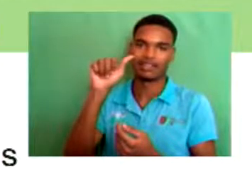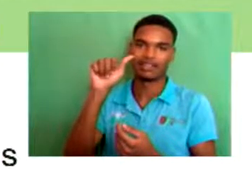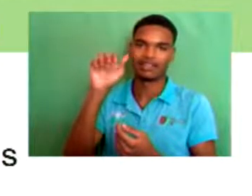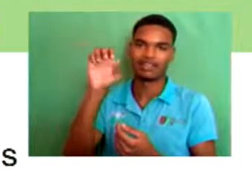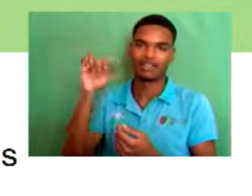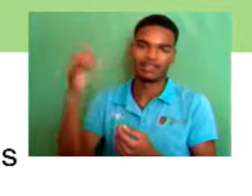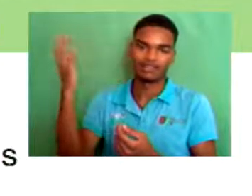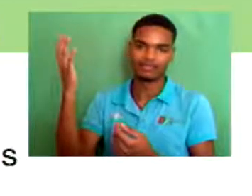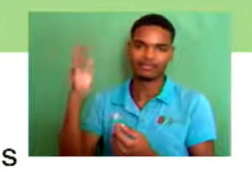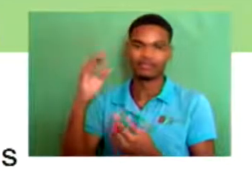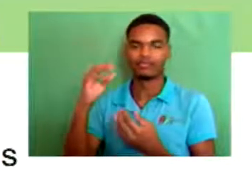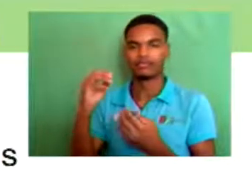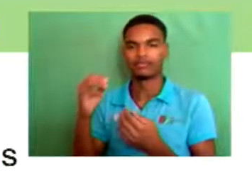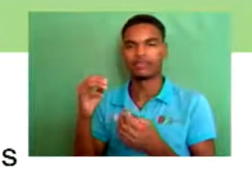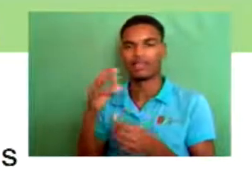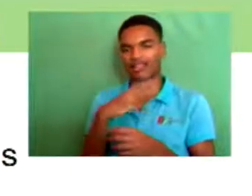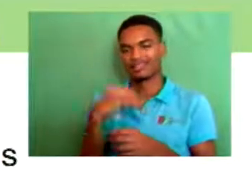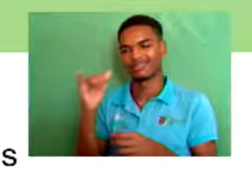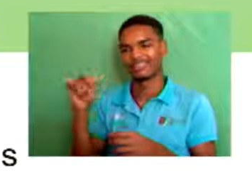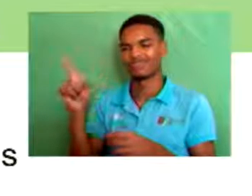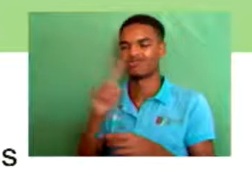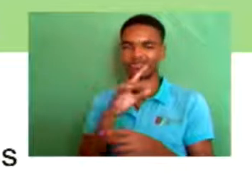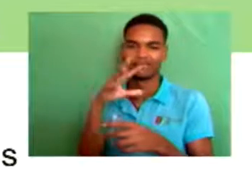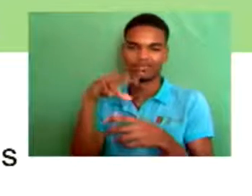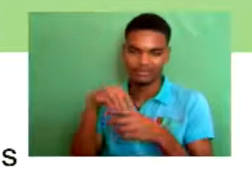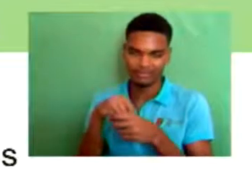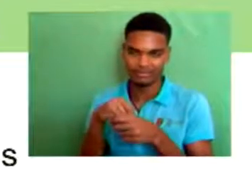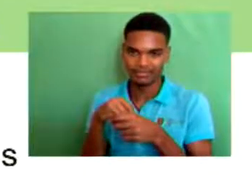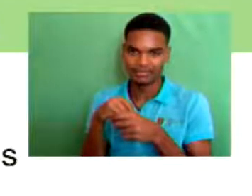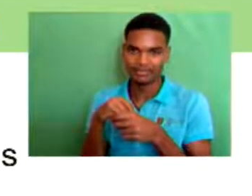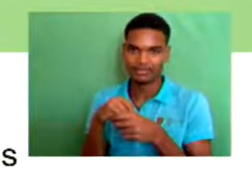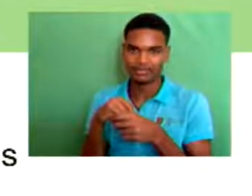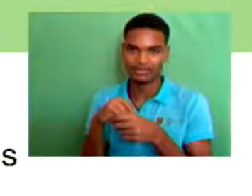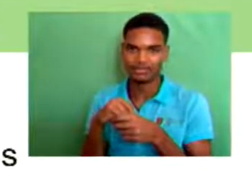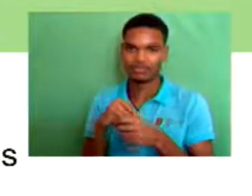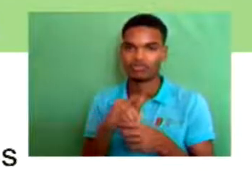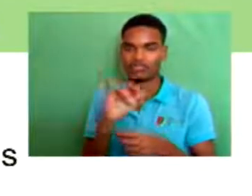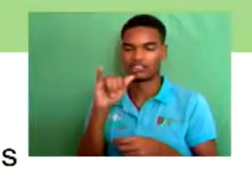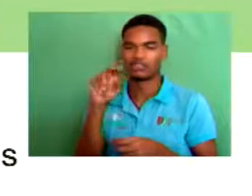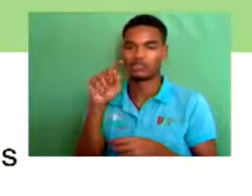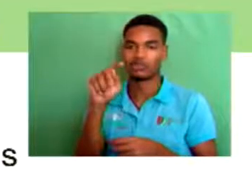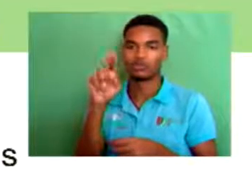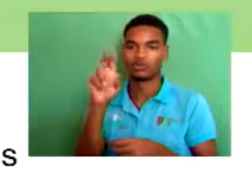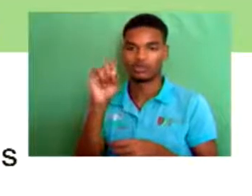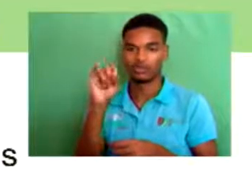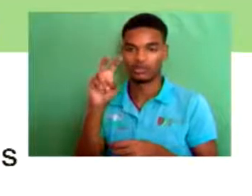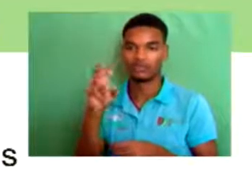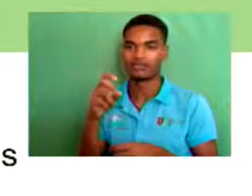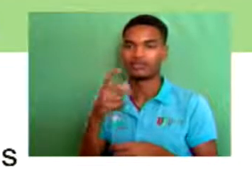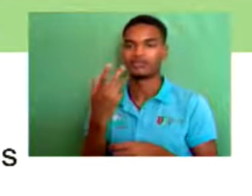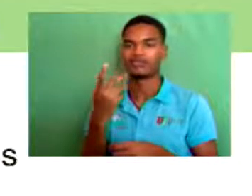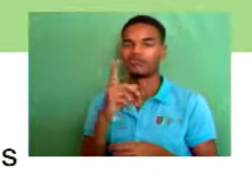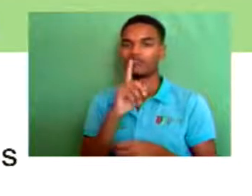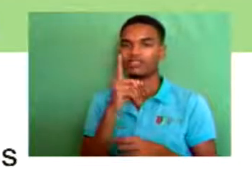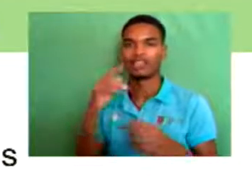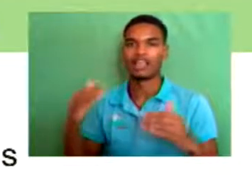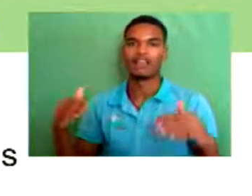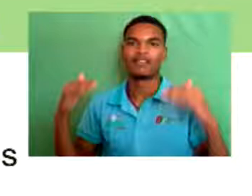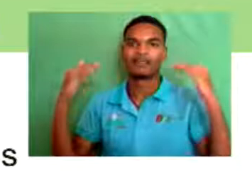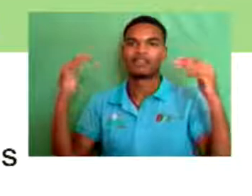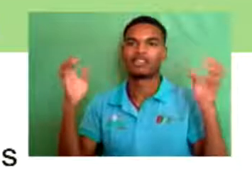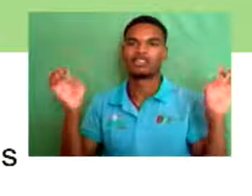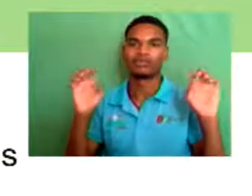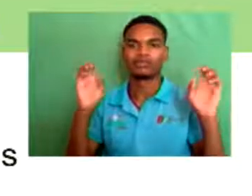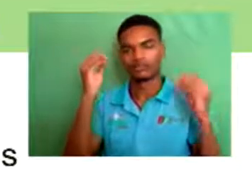It's also opt-in. I said EAS is intrusive. Advanced emergency information doesn't need to be intrusive. It can be scaled